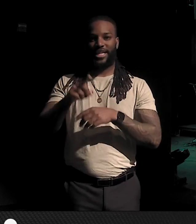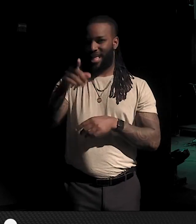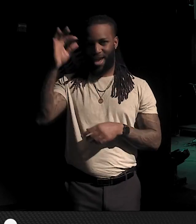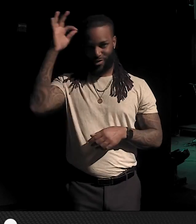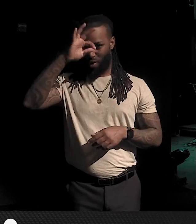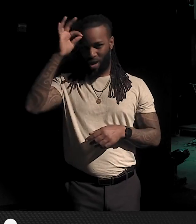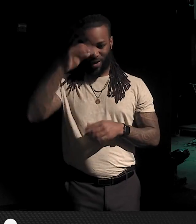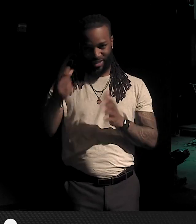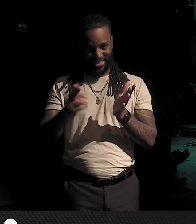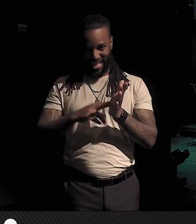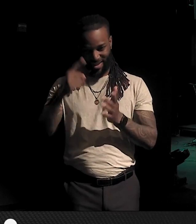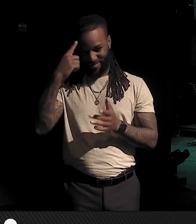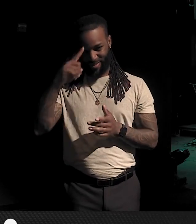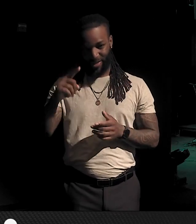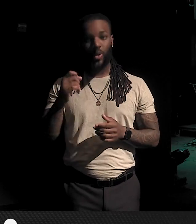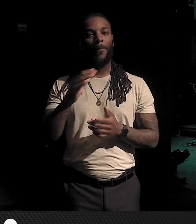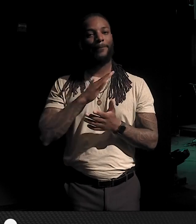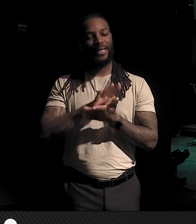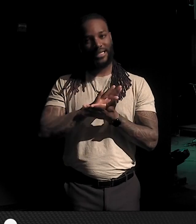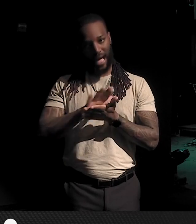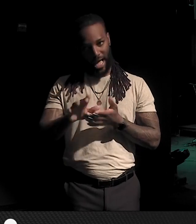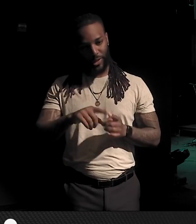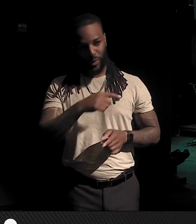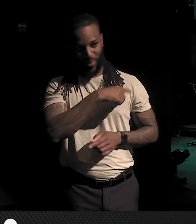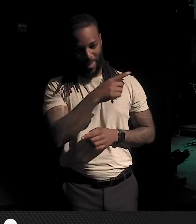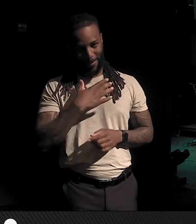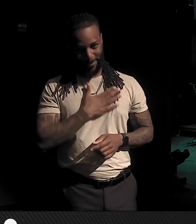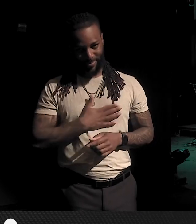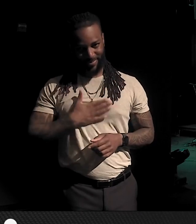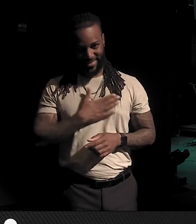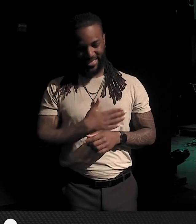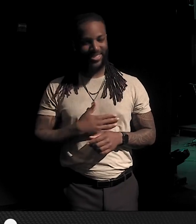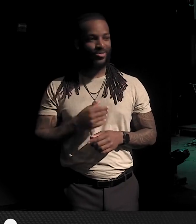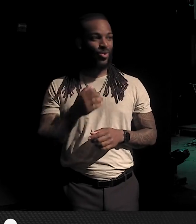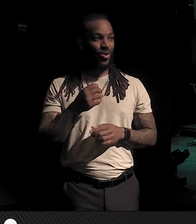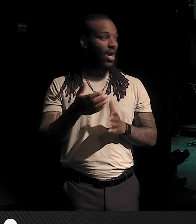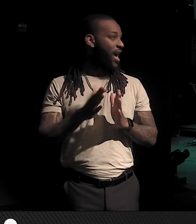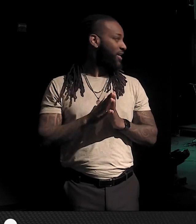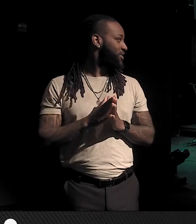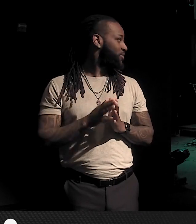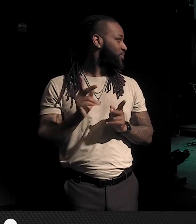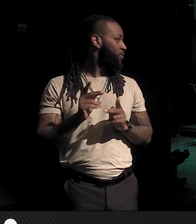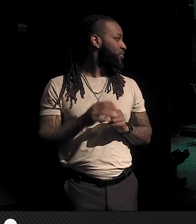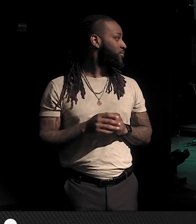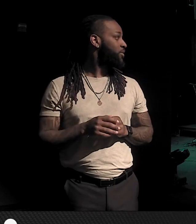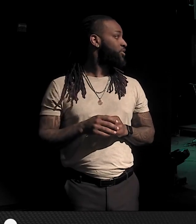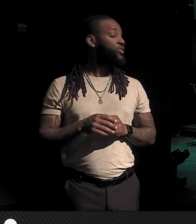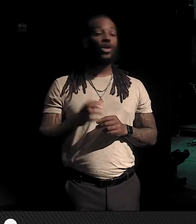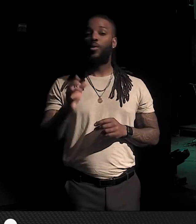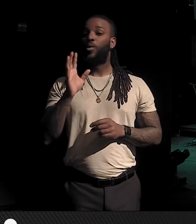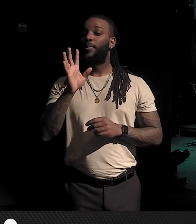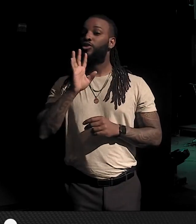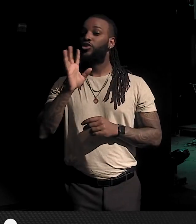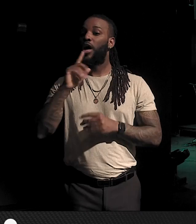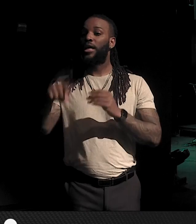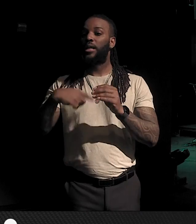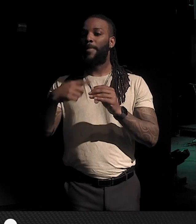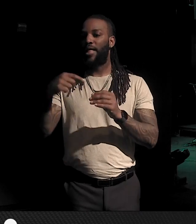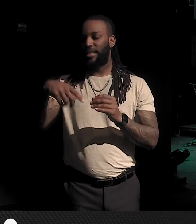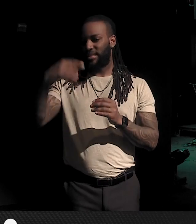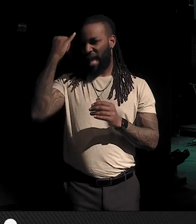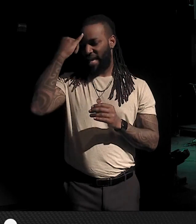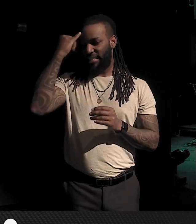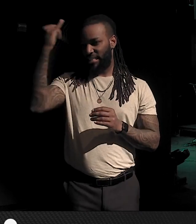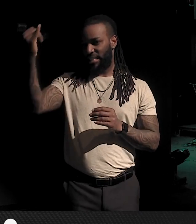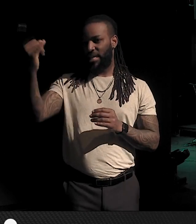what they've signed up for. So be kind to them. But Humphreys, would y'all come up to the stage with me? We're going to be talking about this idea